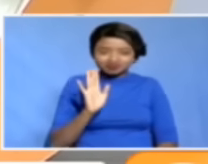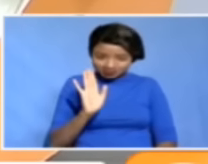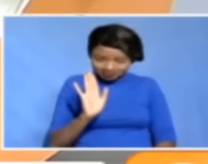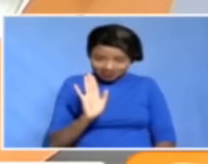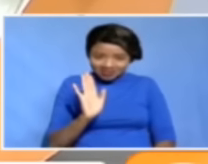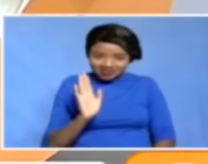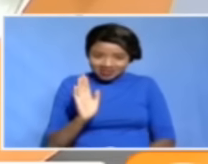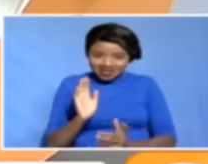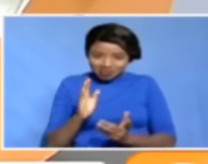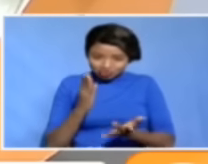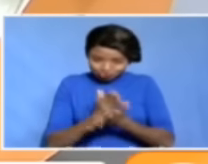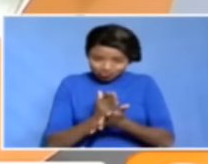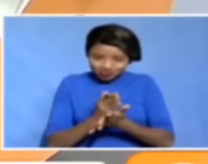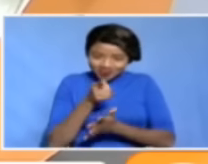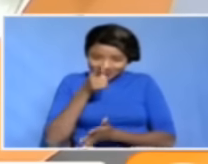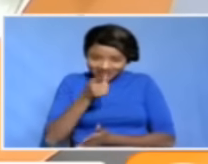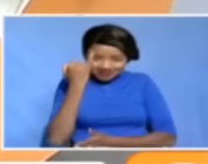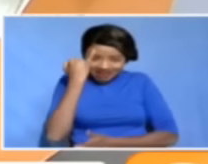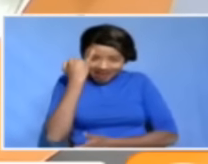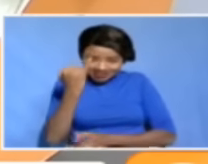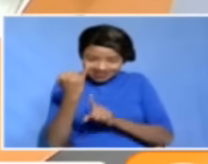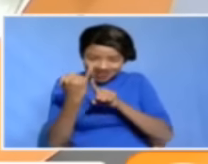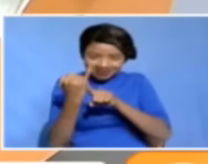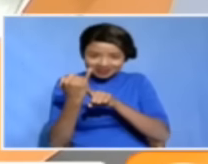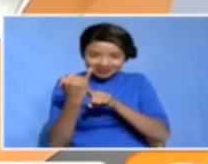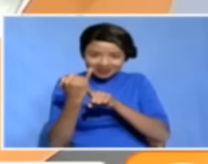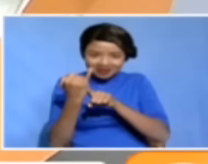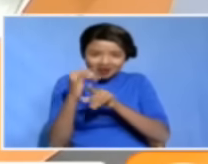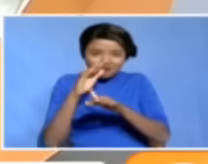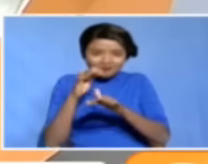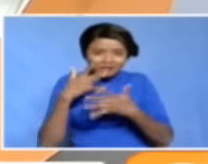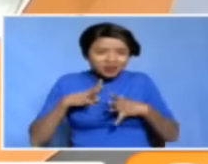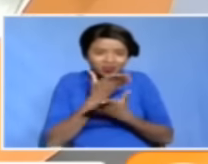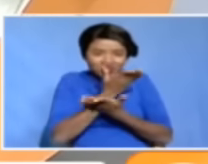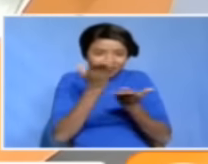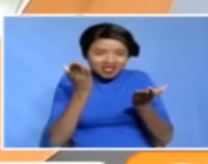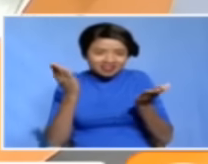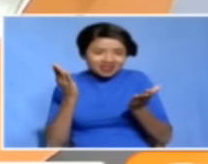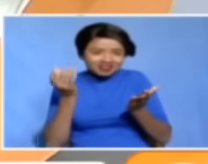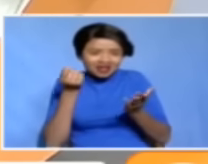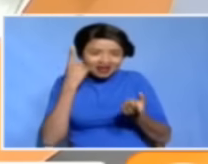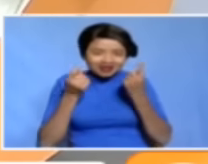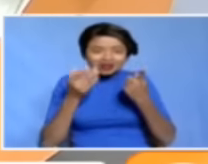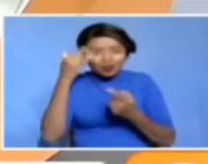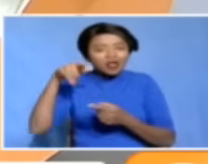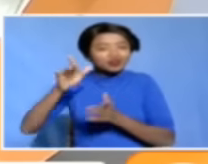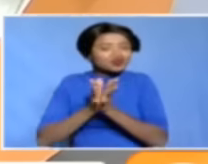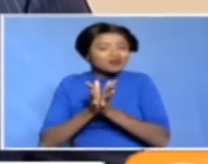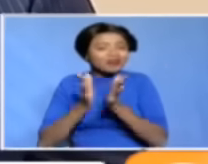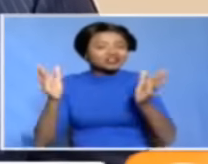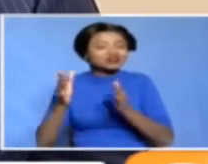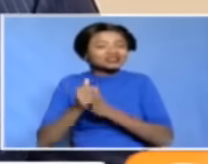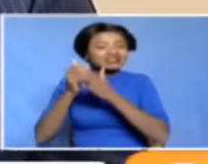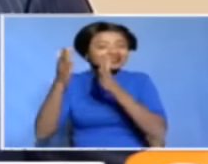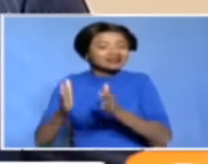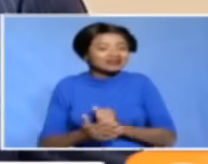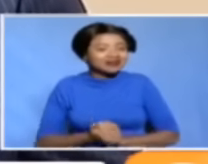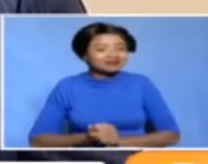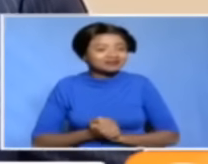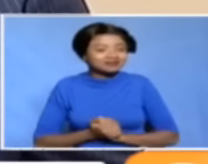It was reported that that idea was floated. That is which more or less is what you do as the majority leader. You know, to have somebody